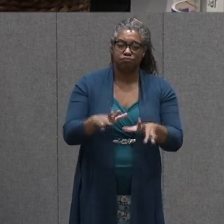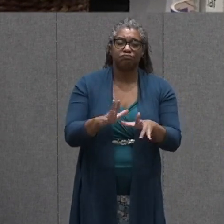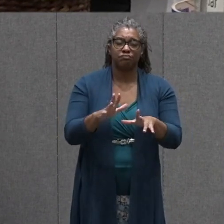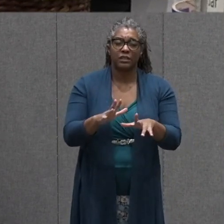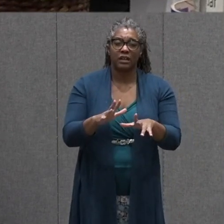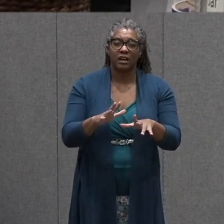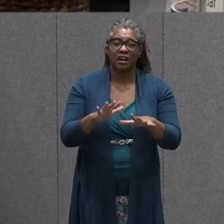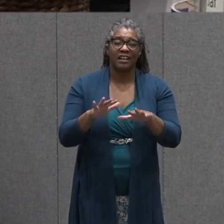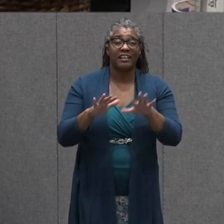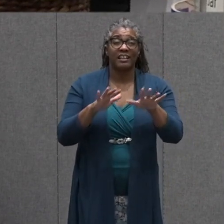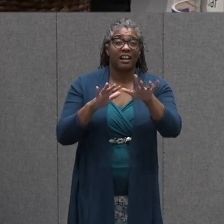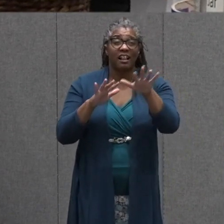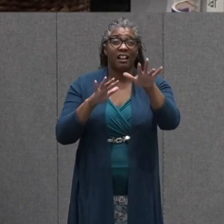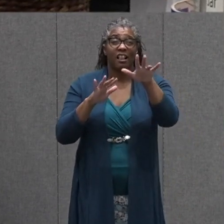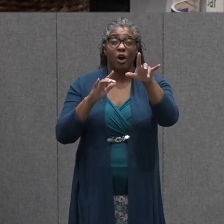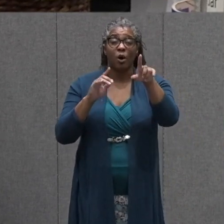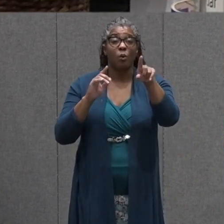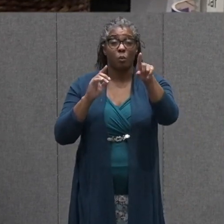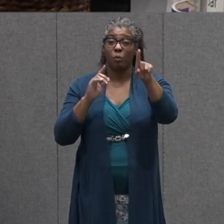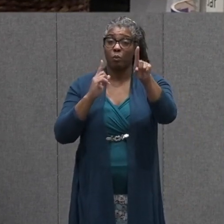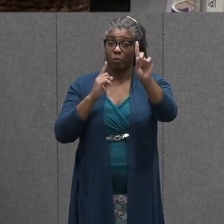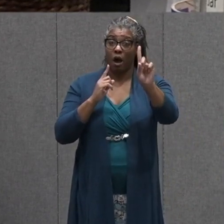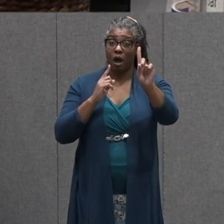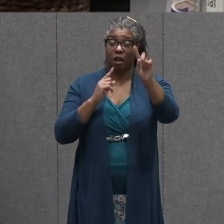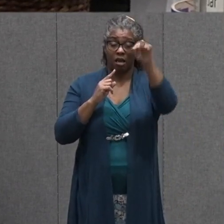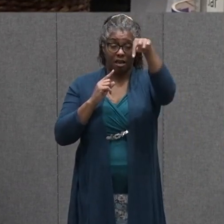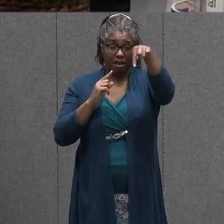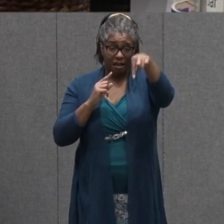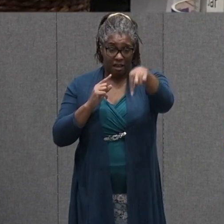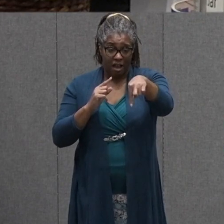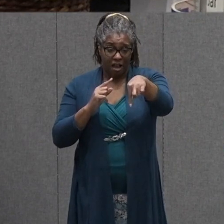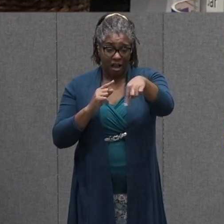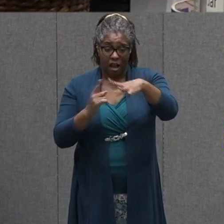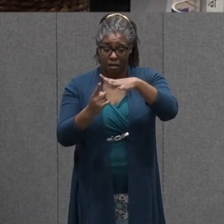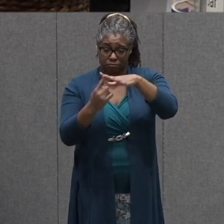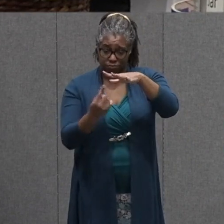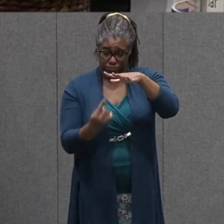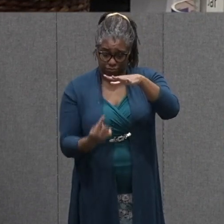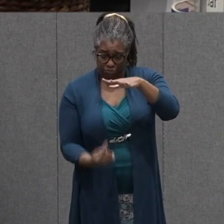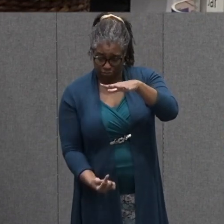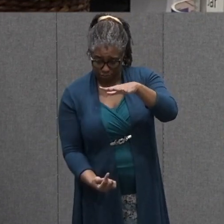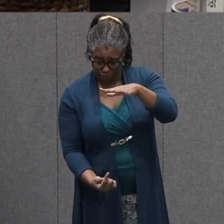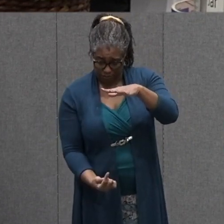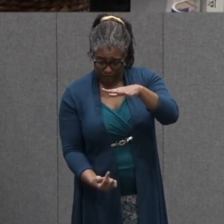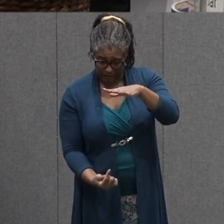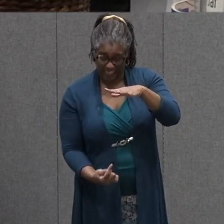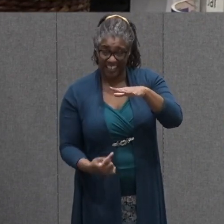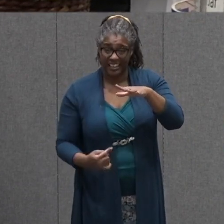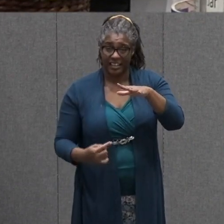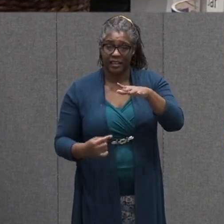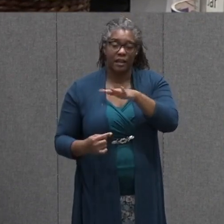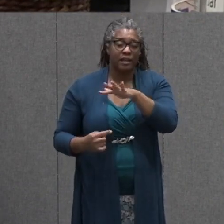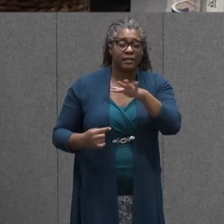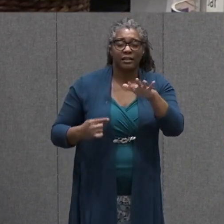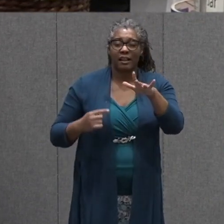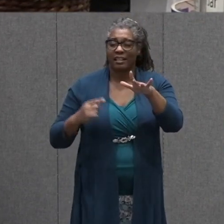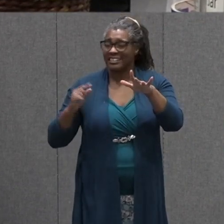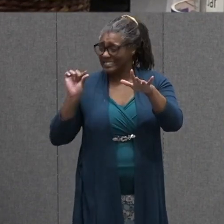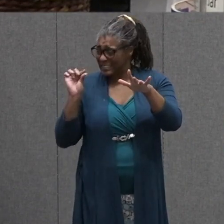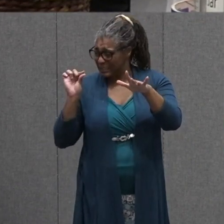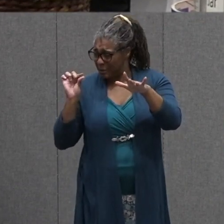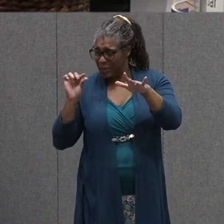Poll. Pollination? Pollination? Think, what makes sense?